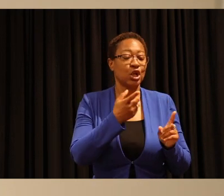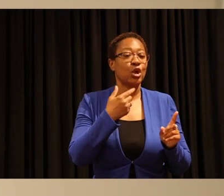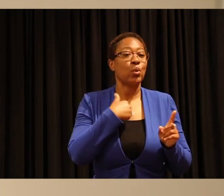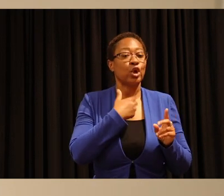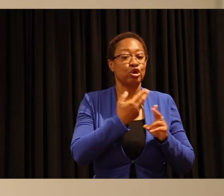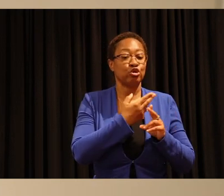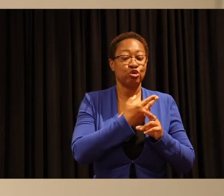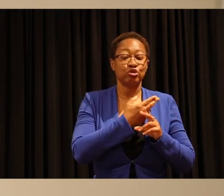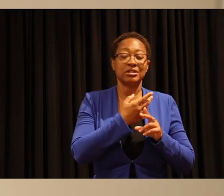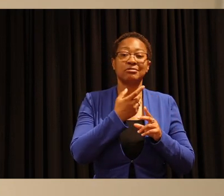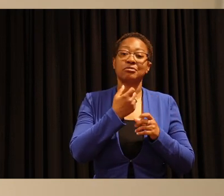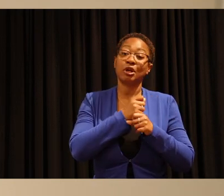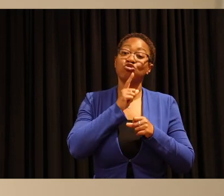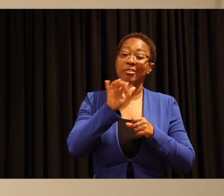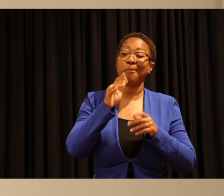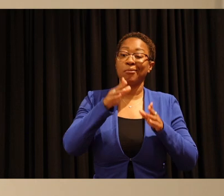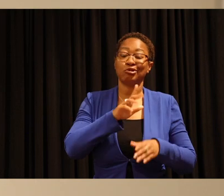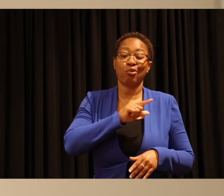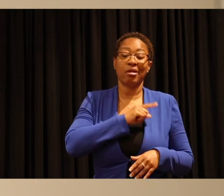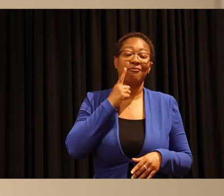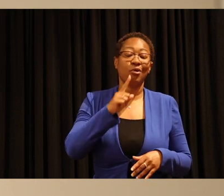qualify people for home ownership.